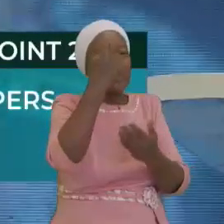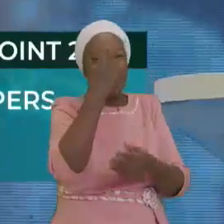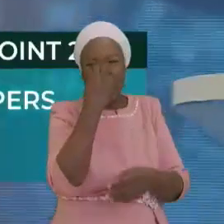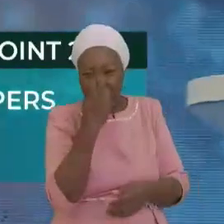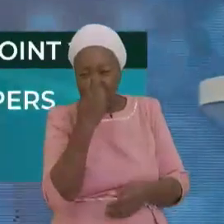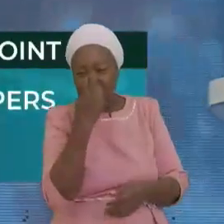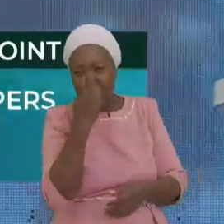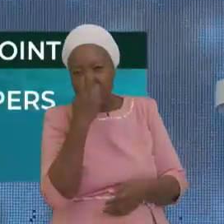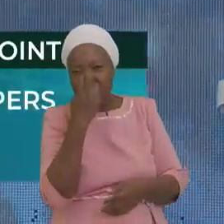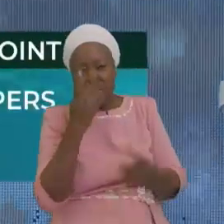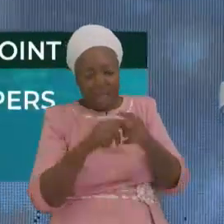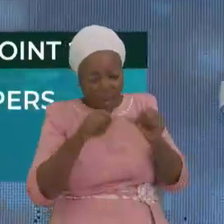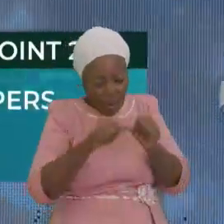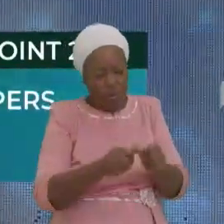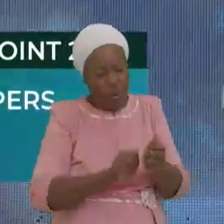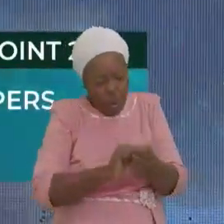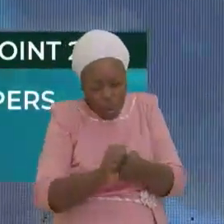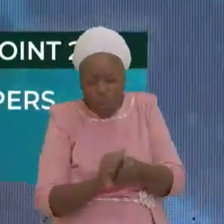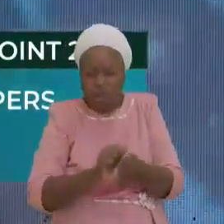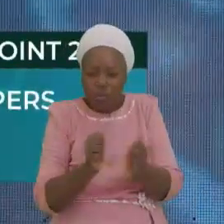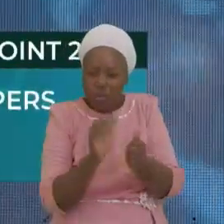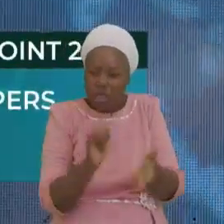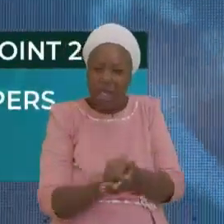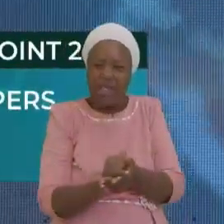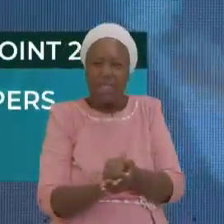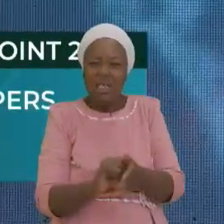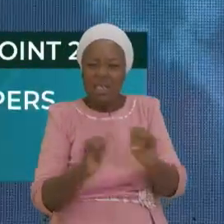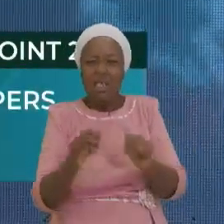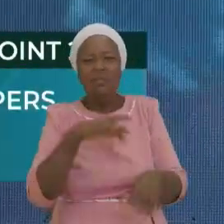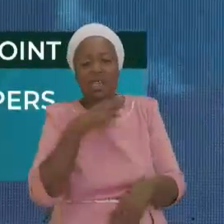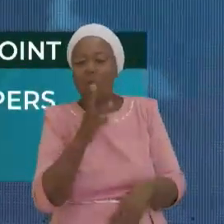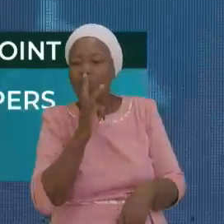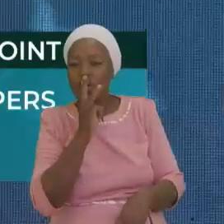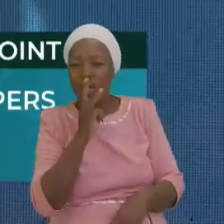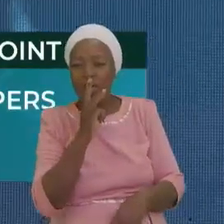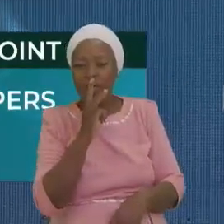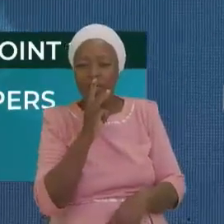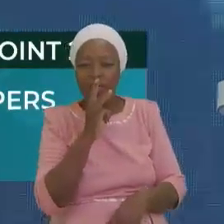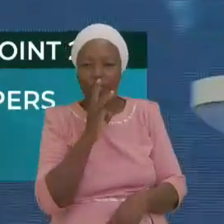And he keeps on washing with that same contaminated water.